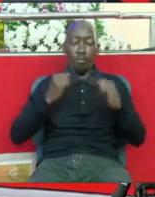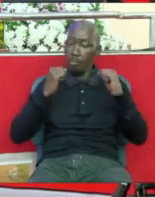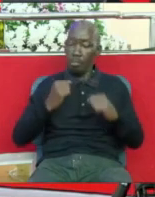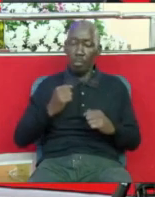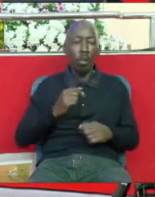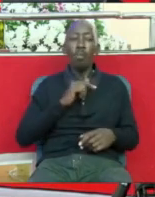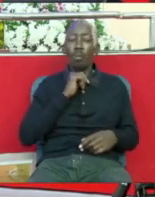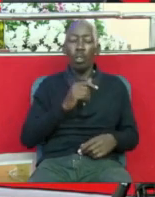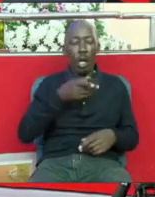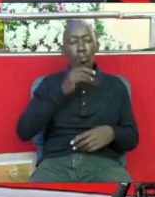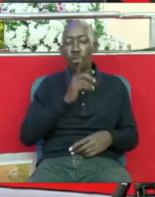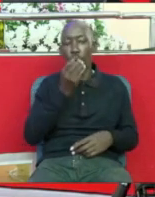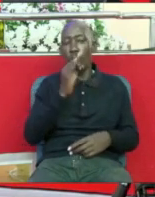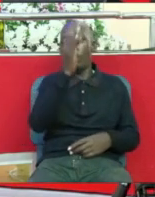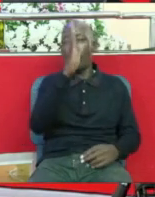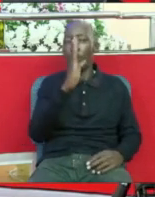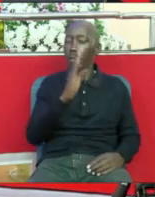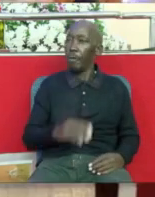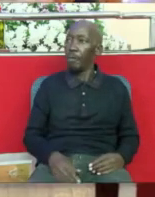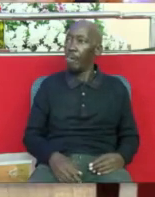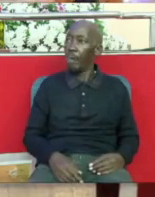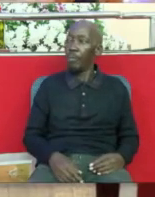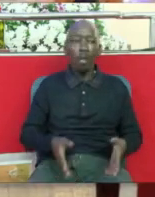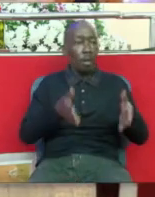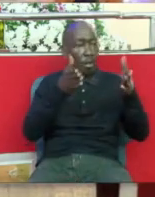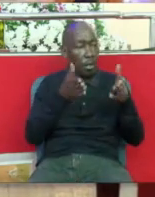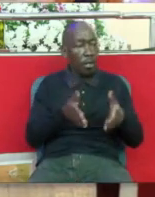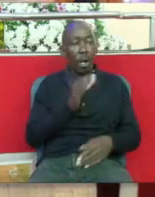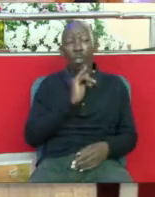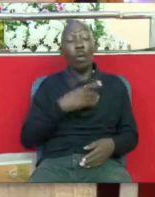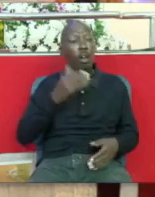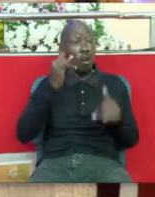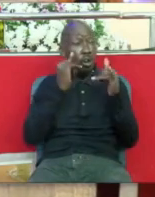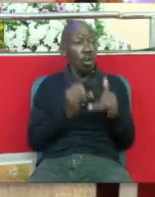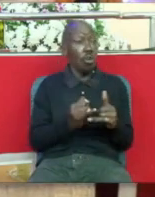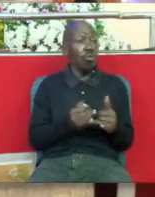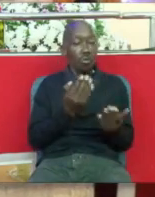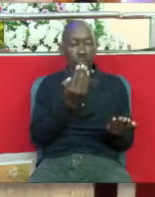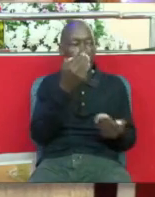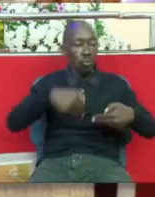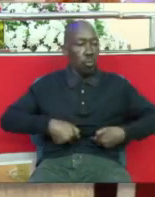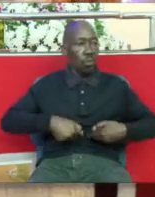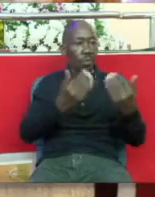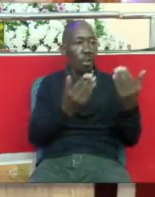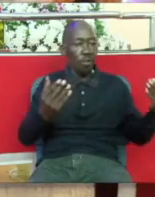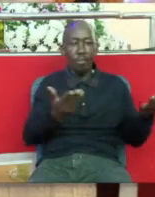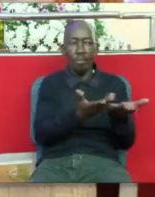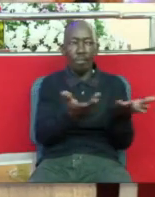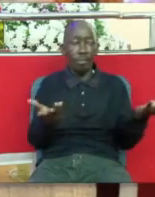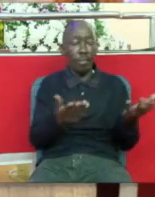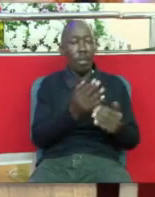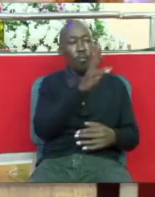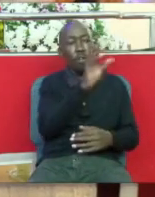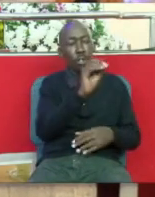been unsure of God. Na kwa sababu pia hawakuwa wamemwamini. Now there was a new generation. Basi palikuwa na kizazi kipya. 40 years. Miaka